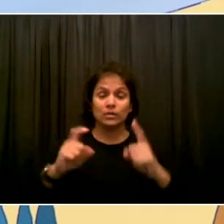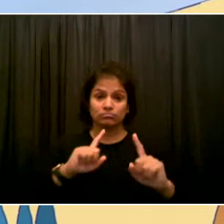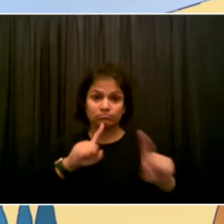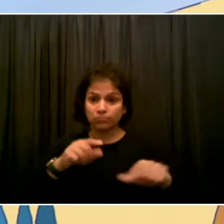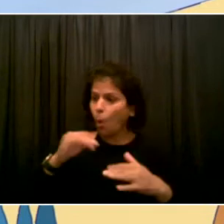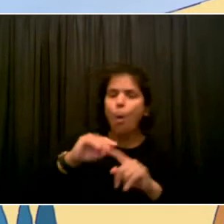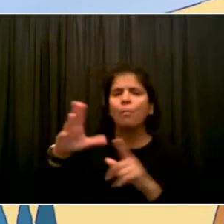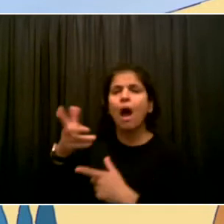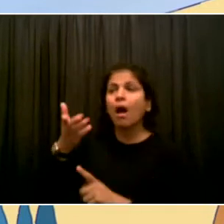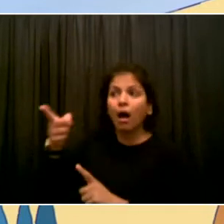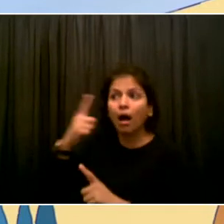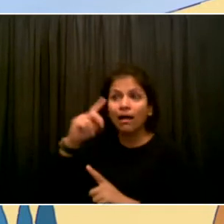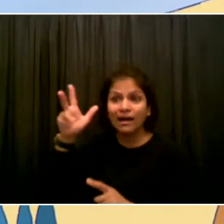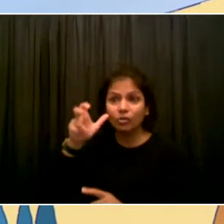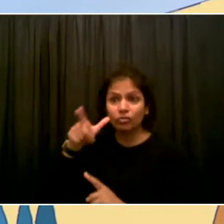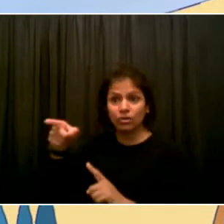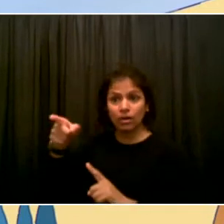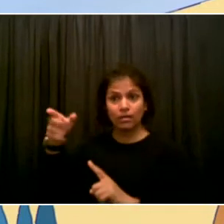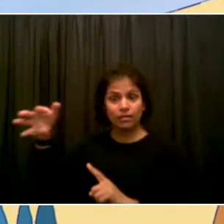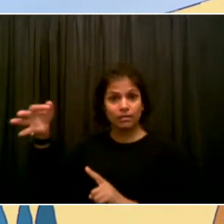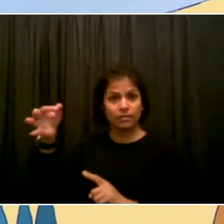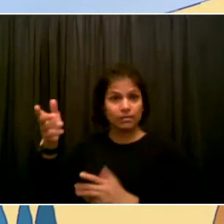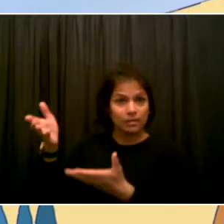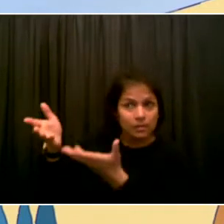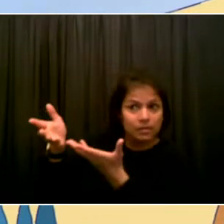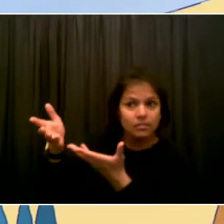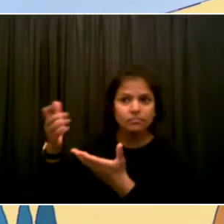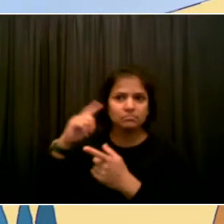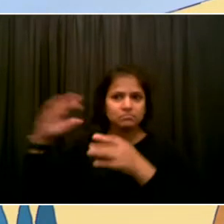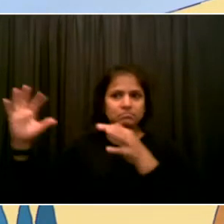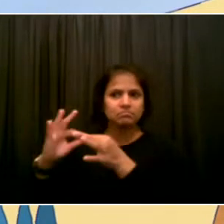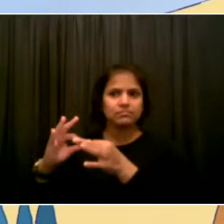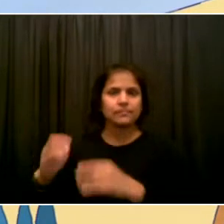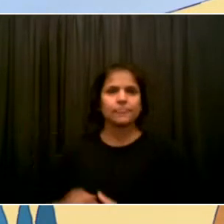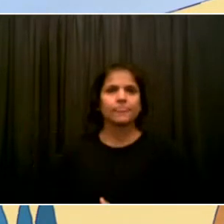Her audio's still off. Okay. Good morning, Mr. Mayor. Whoa. Can you hear us?